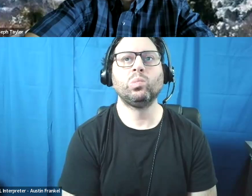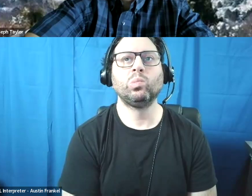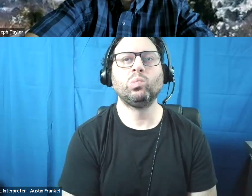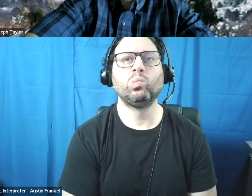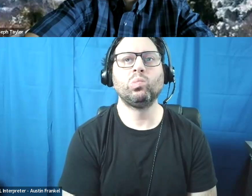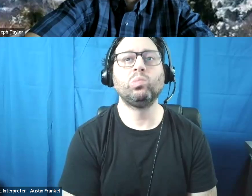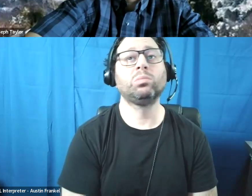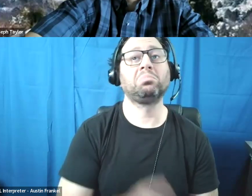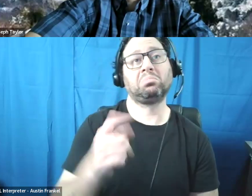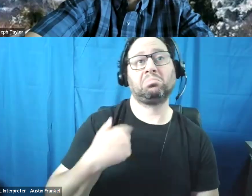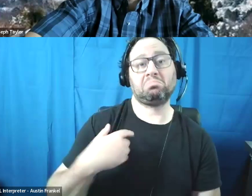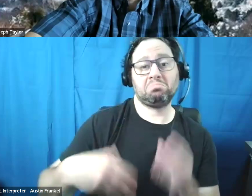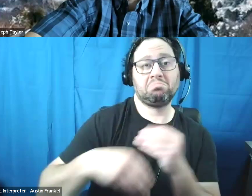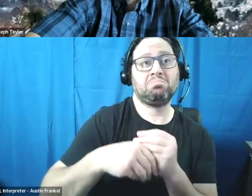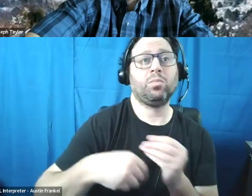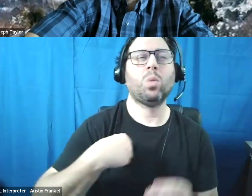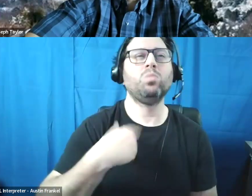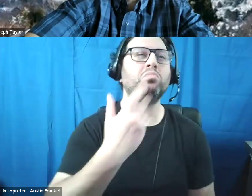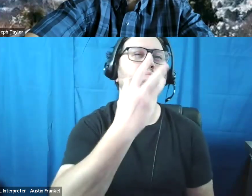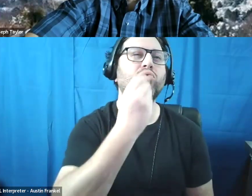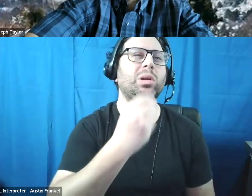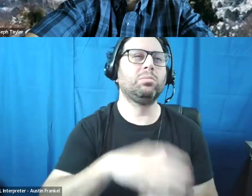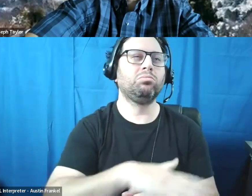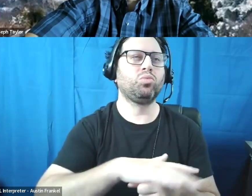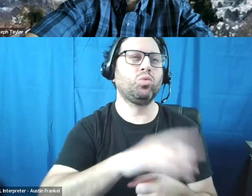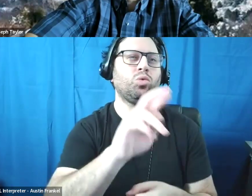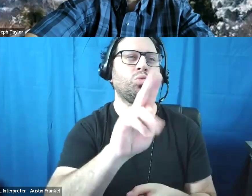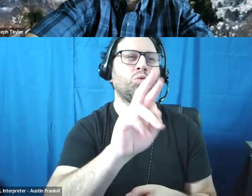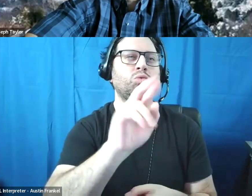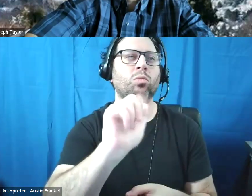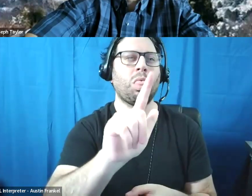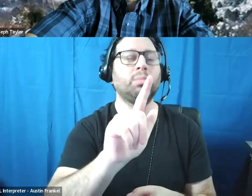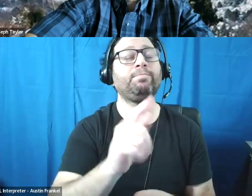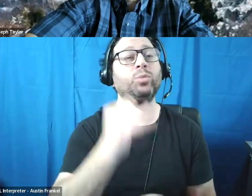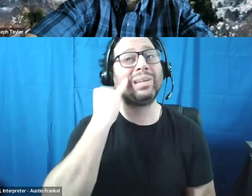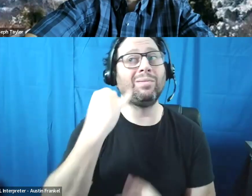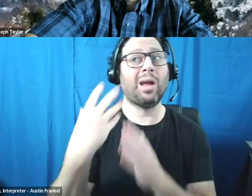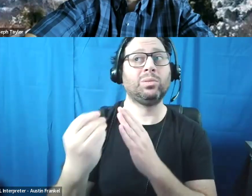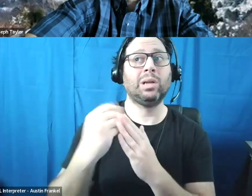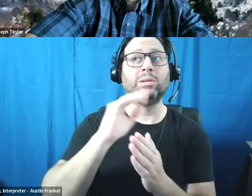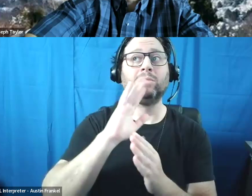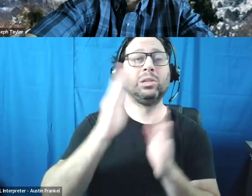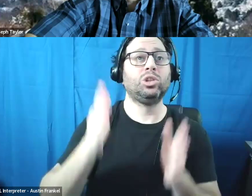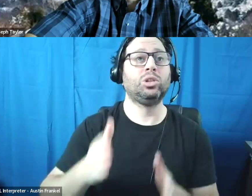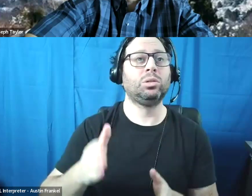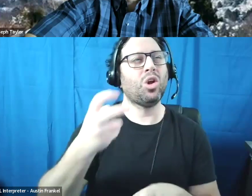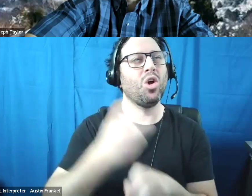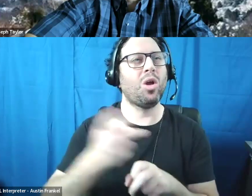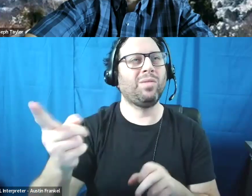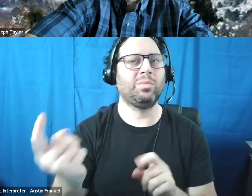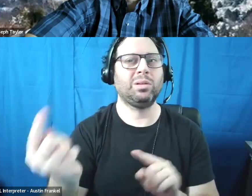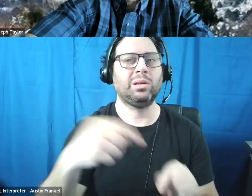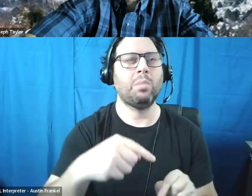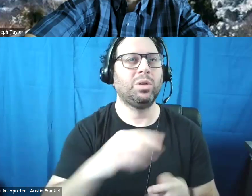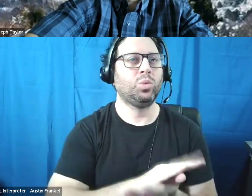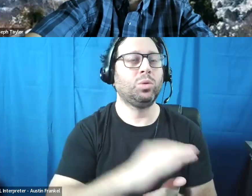I'll just add, we're relatively rural. And so if we bring like outside speakers, sometimes it's hard for them to actually get to our campus. So if they're